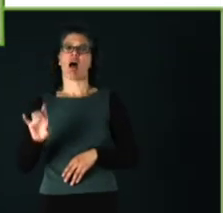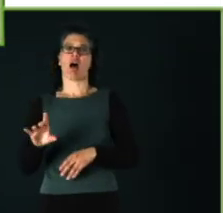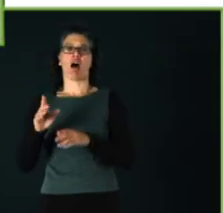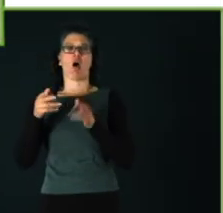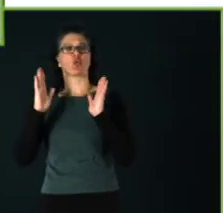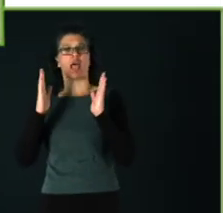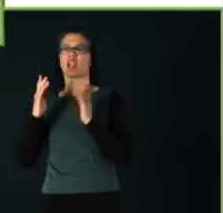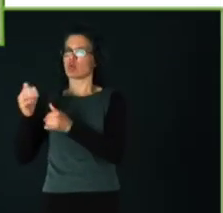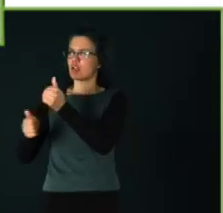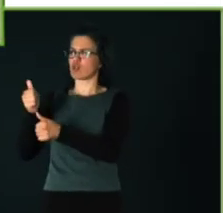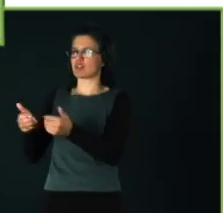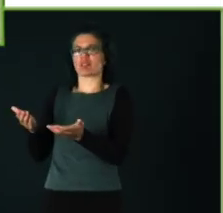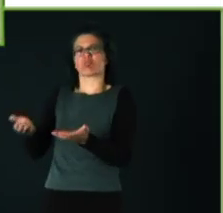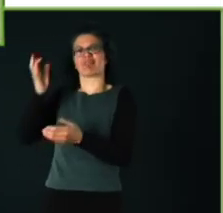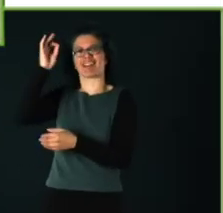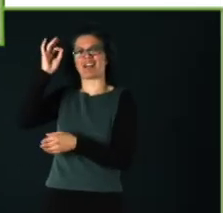councils that see that.